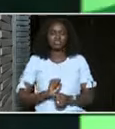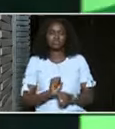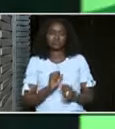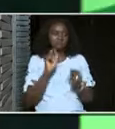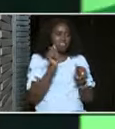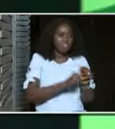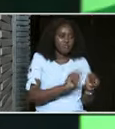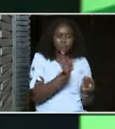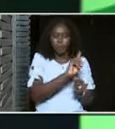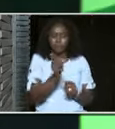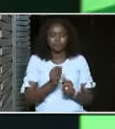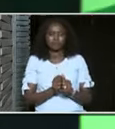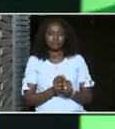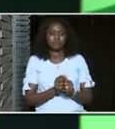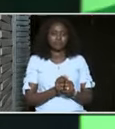there, and